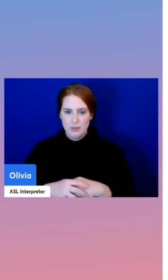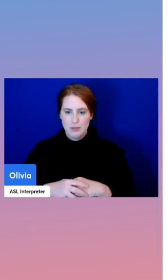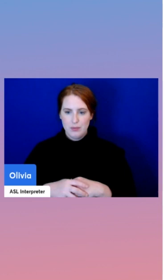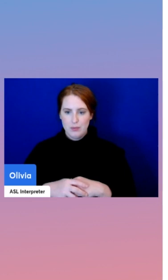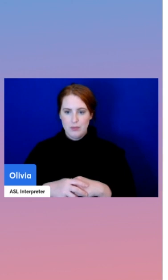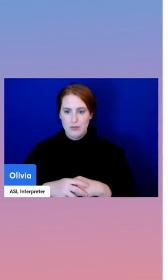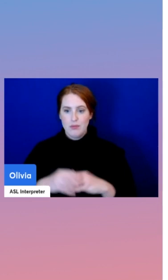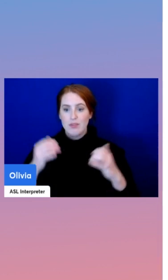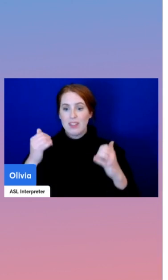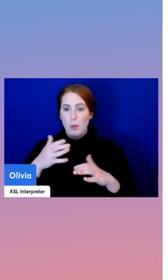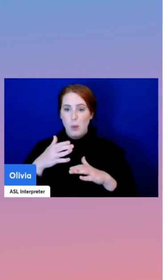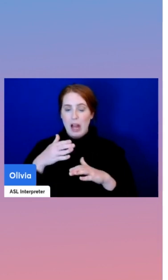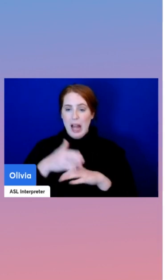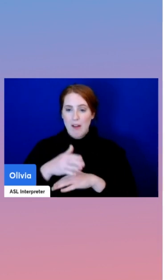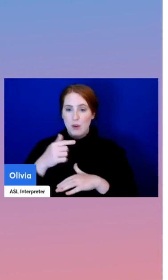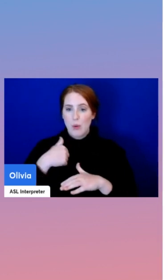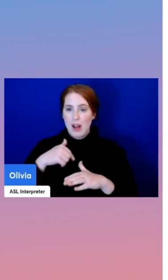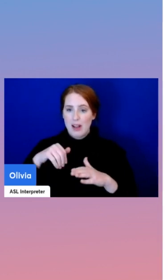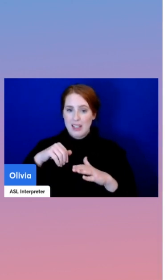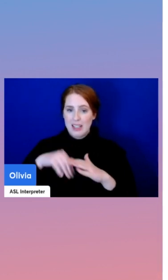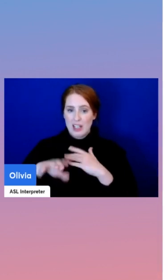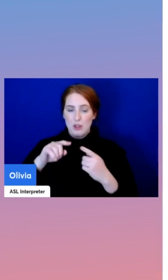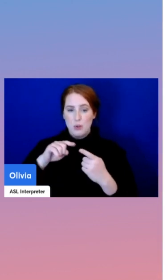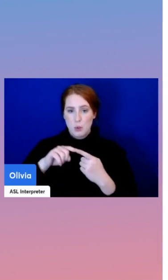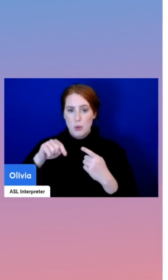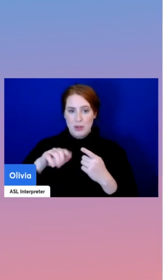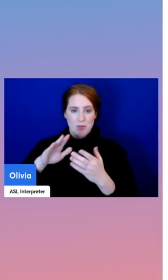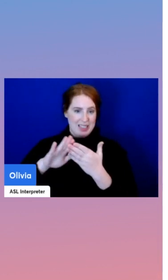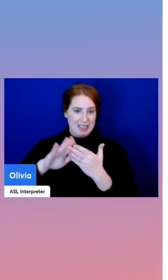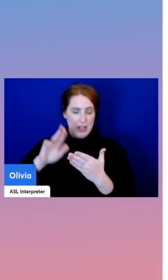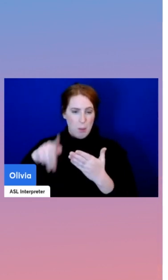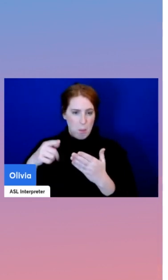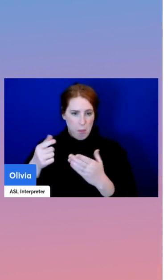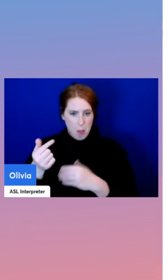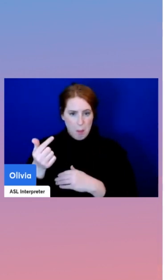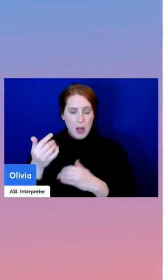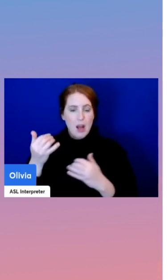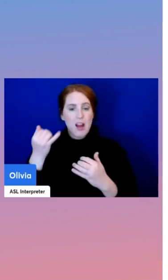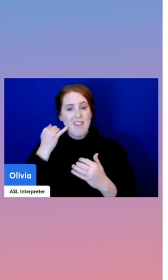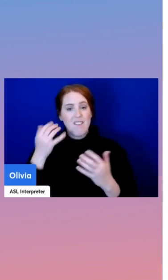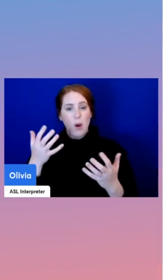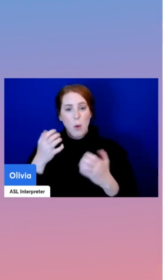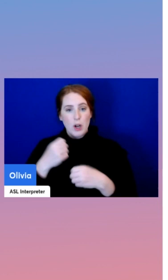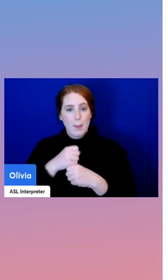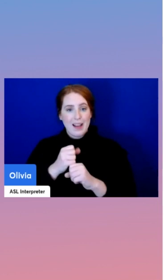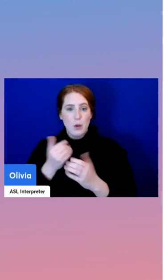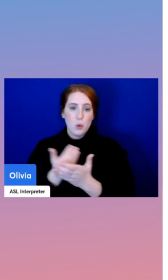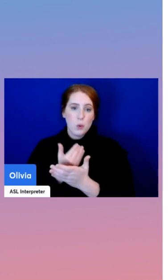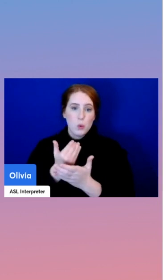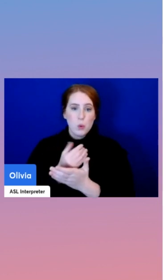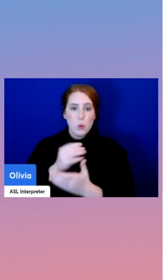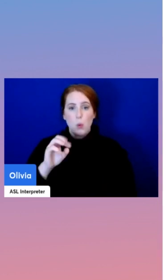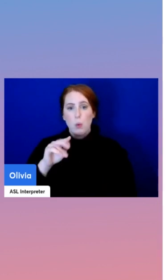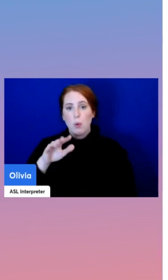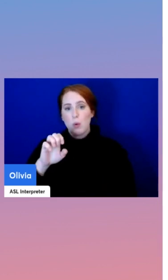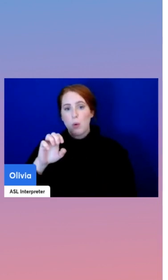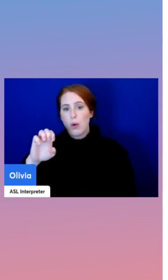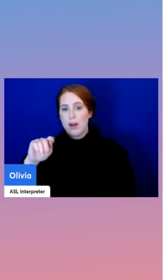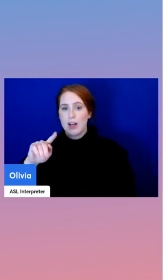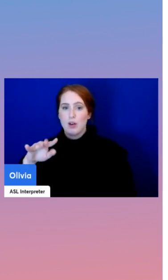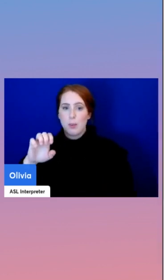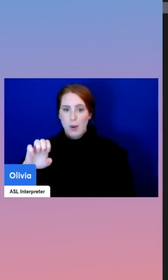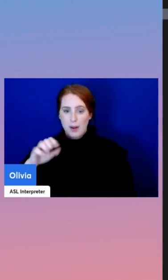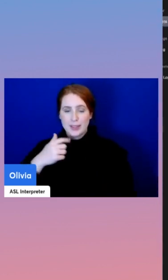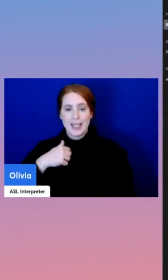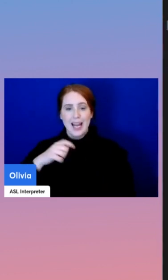Now, after I deleted I cleansed a little bit. So now if I want to create a new Oracle Enterprise Linux image to be tracked in HCP Packer Registry, I simply need